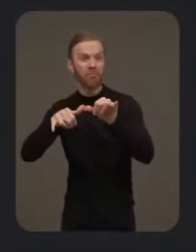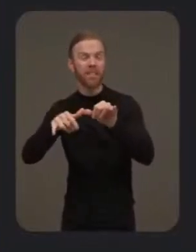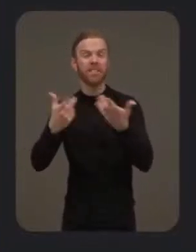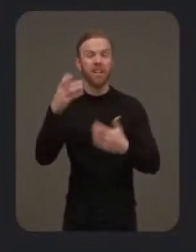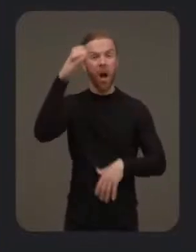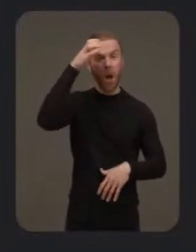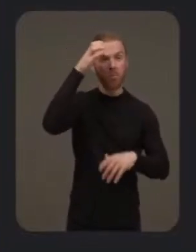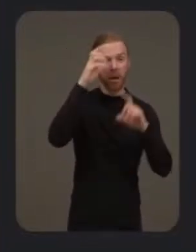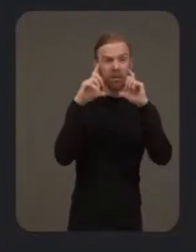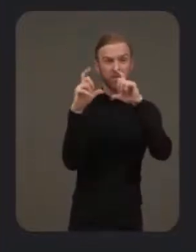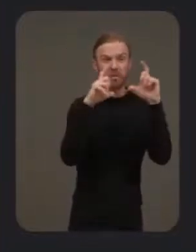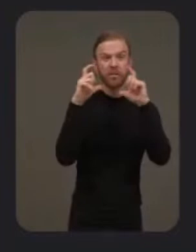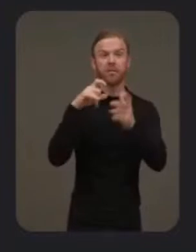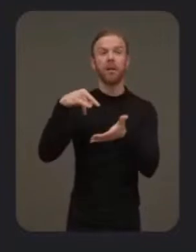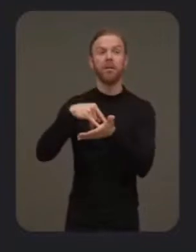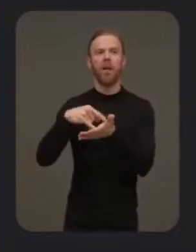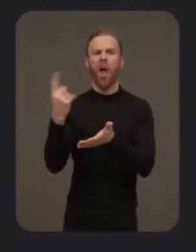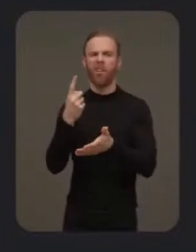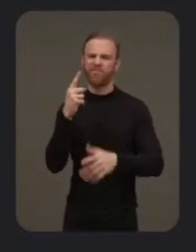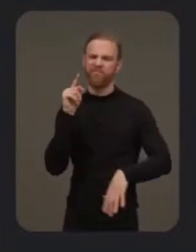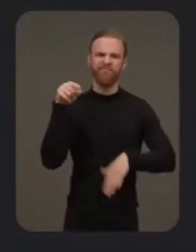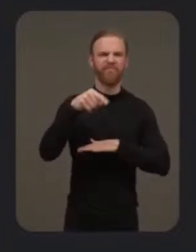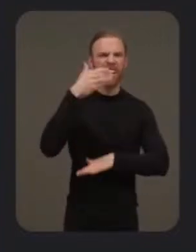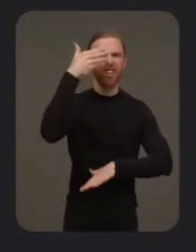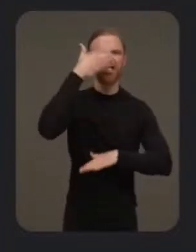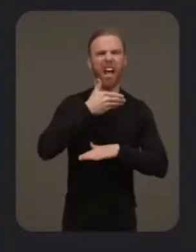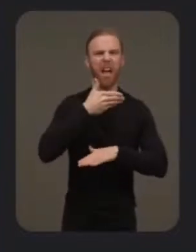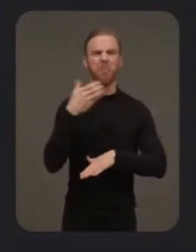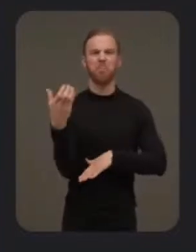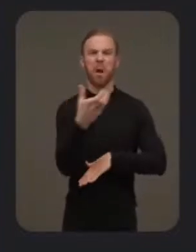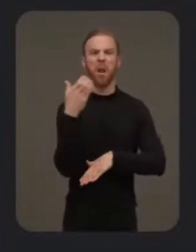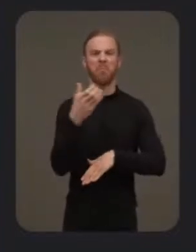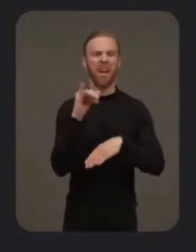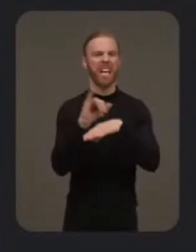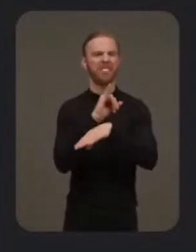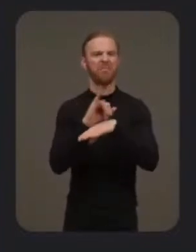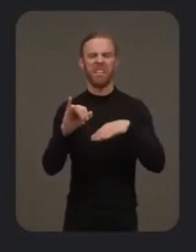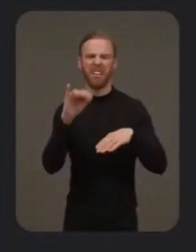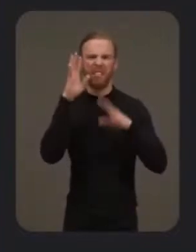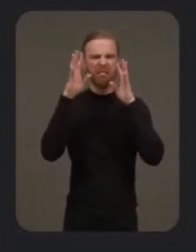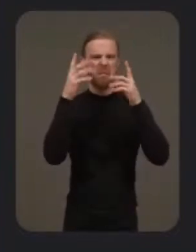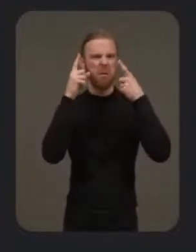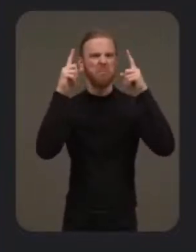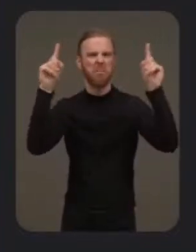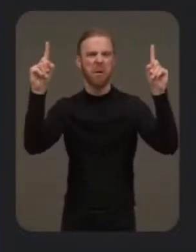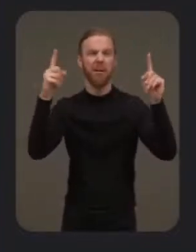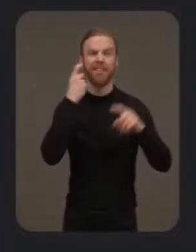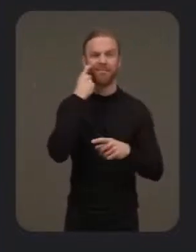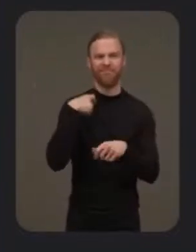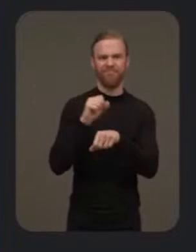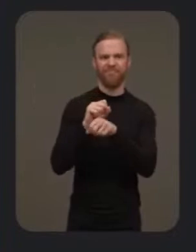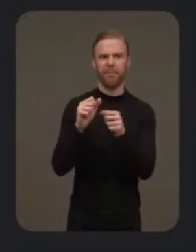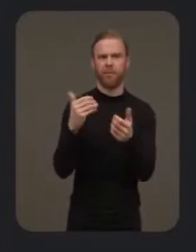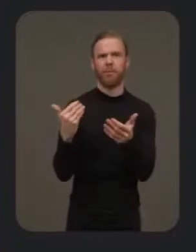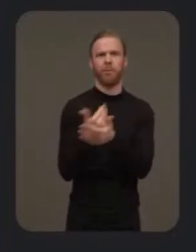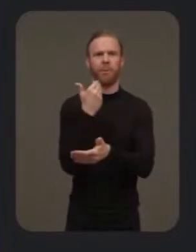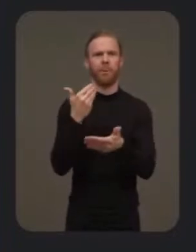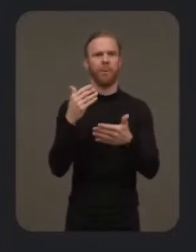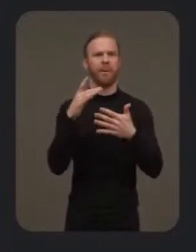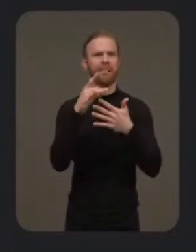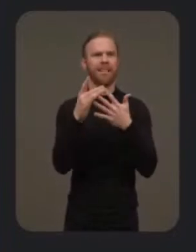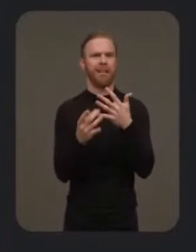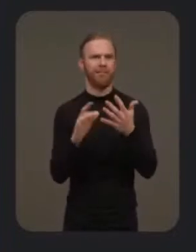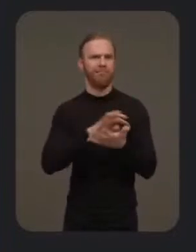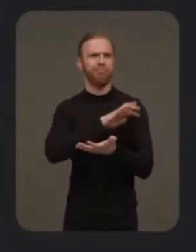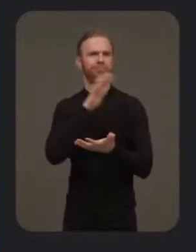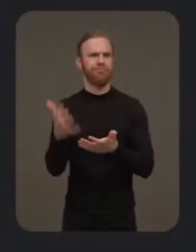photography, Android has always been at the forefront of mobile industry breakthroughs. And recently, we've been working on a ton of features and